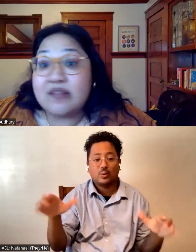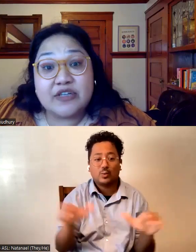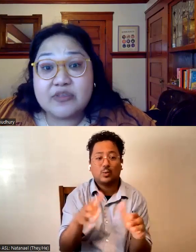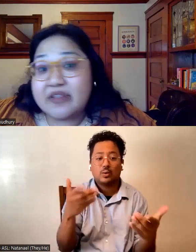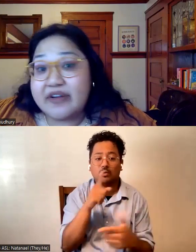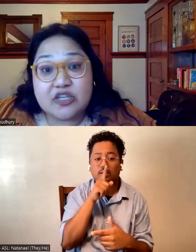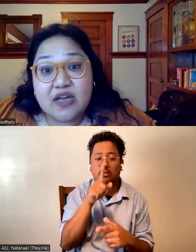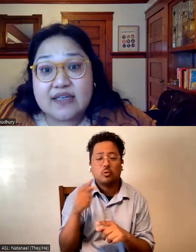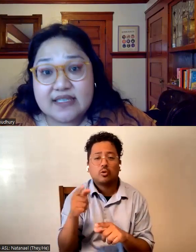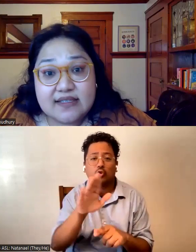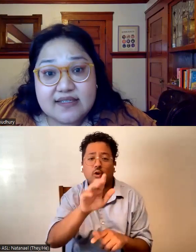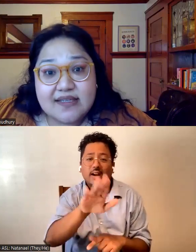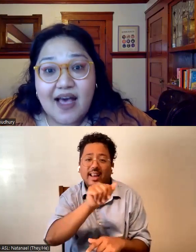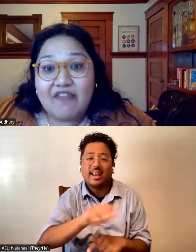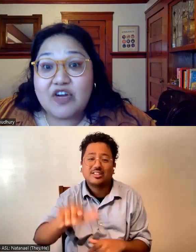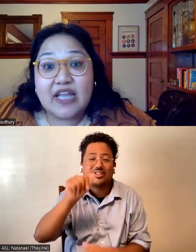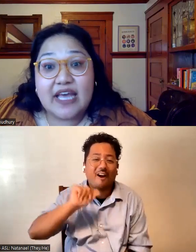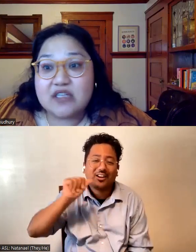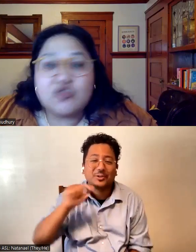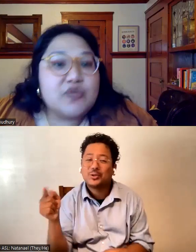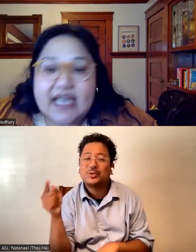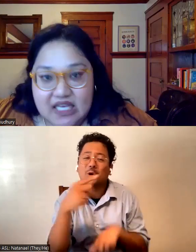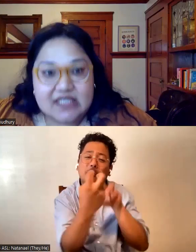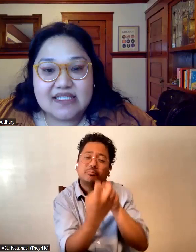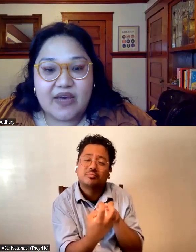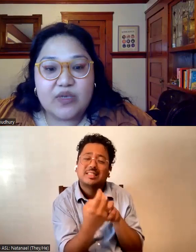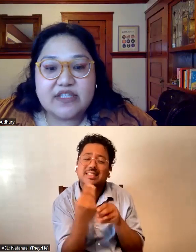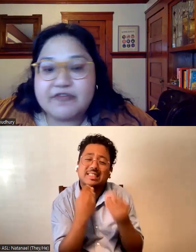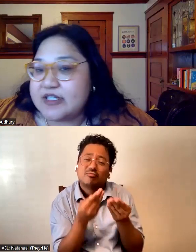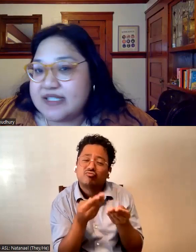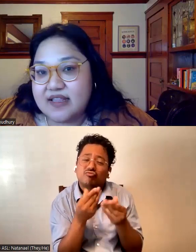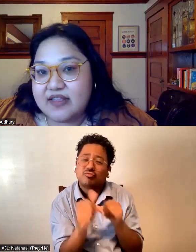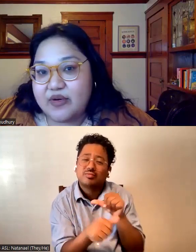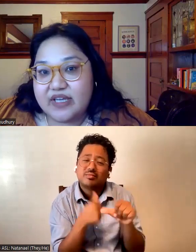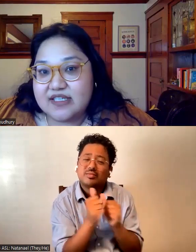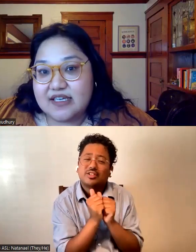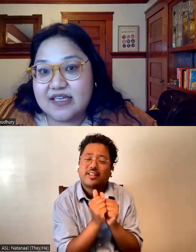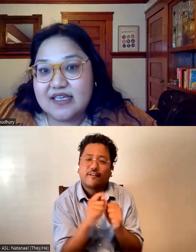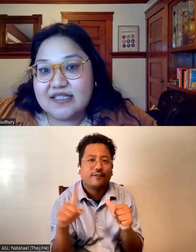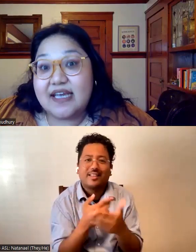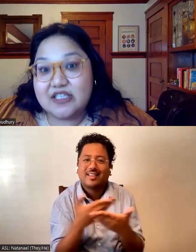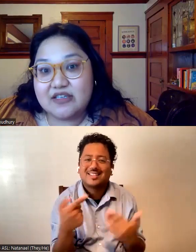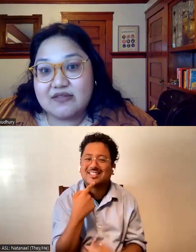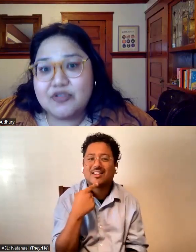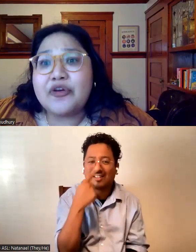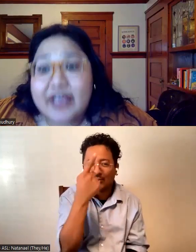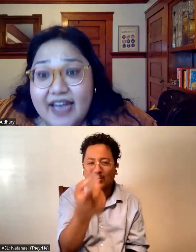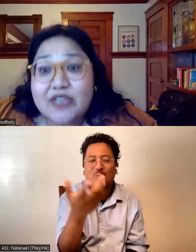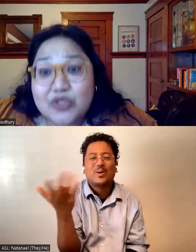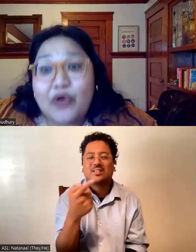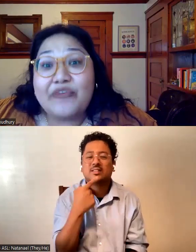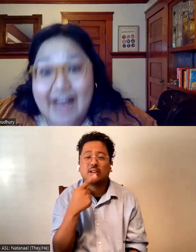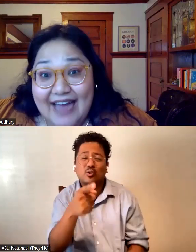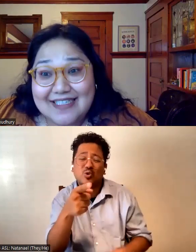a lunch with your Asian aunties for like 2 seconds. And what's the first thing that they're going to say to you? You're